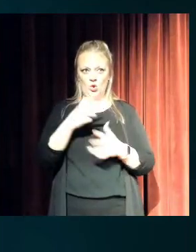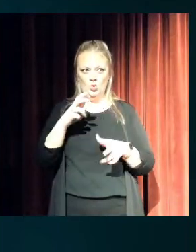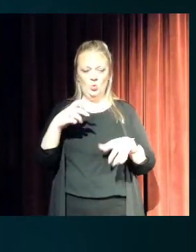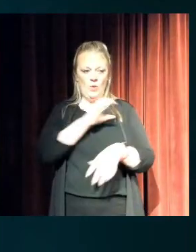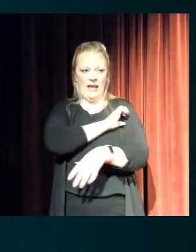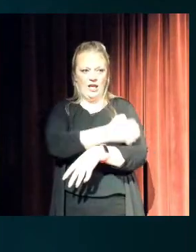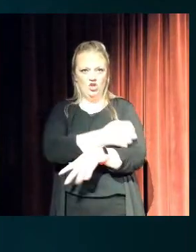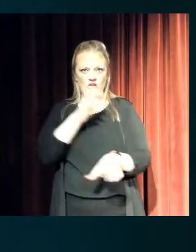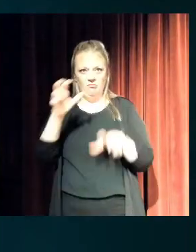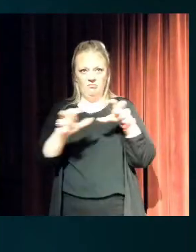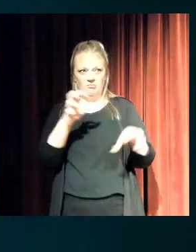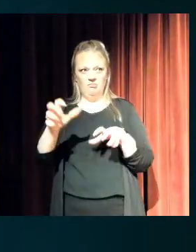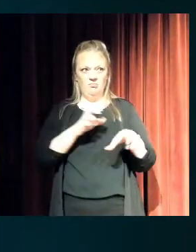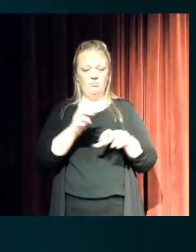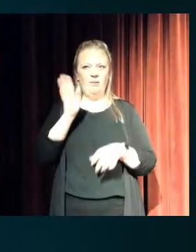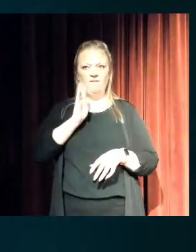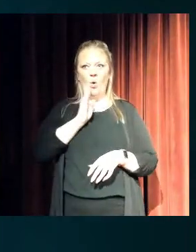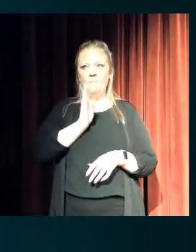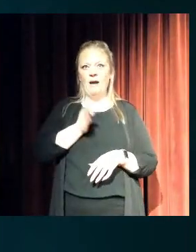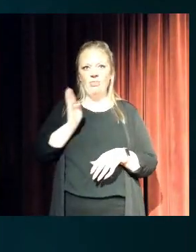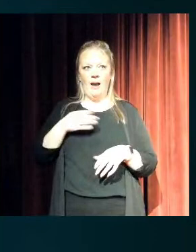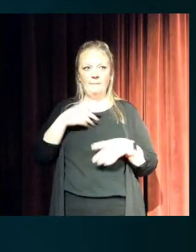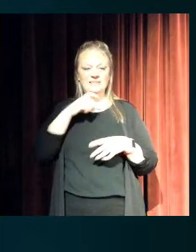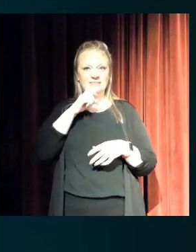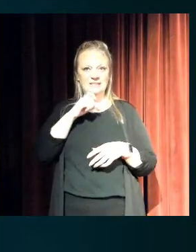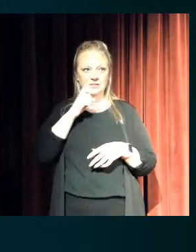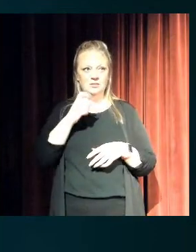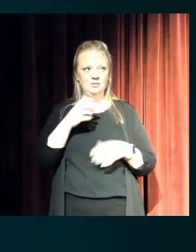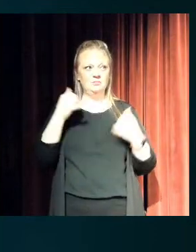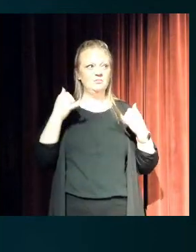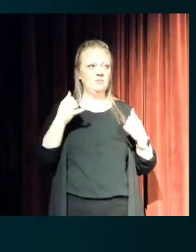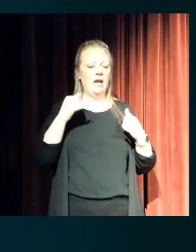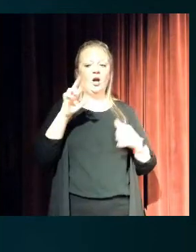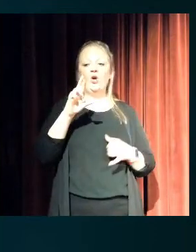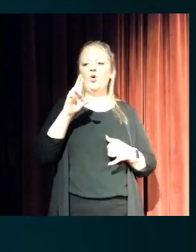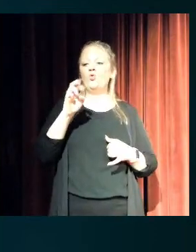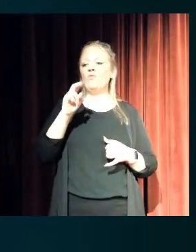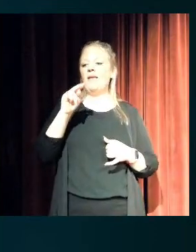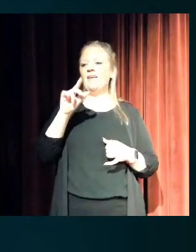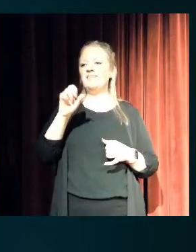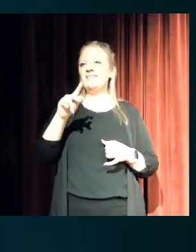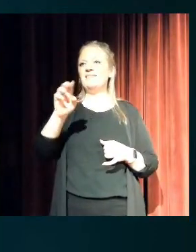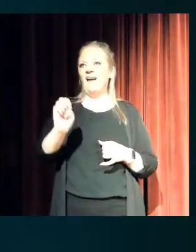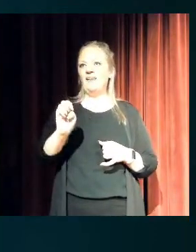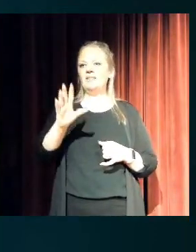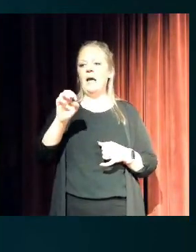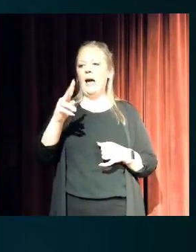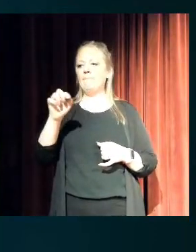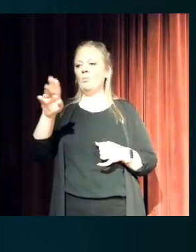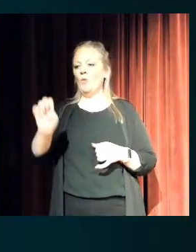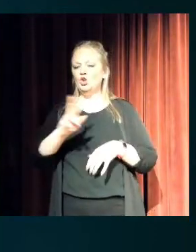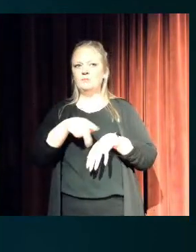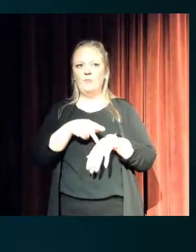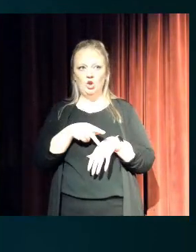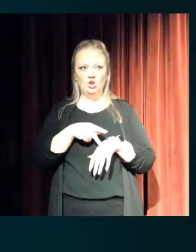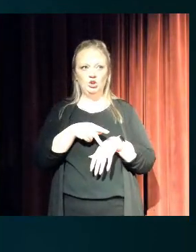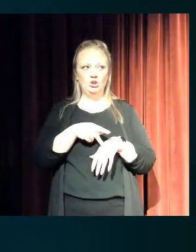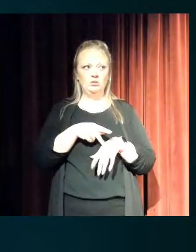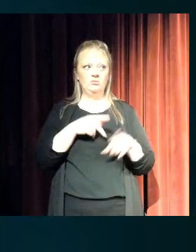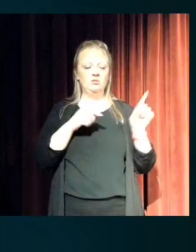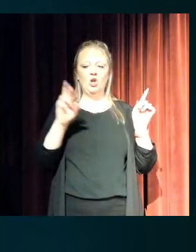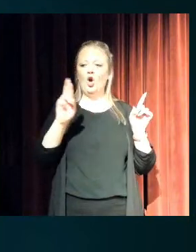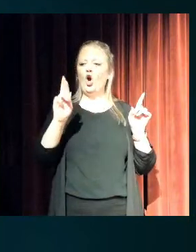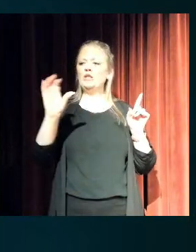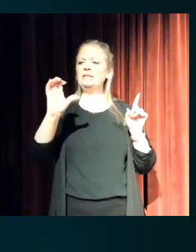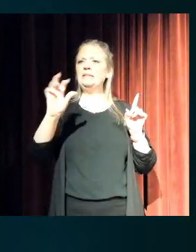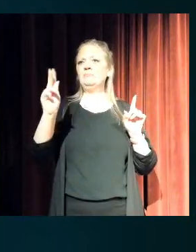former Bethlehem Steel site, now reborn as the Renaissance Commerce Park. Rapid progress is being made at the